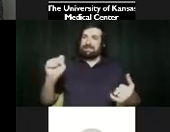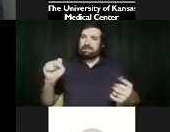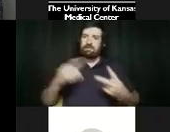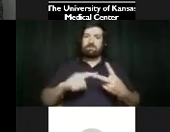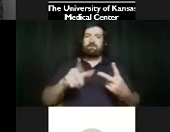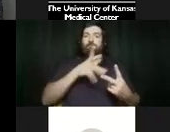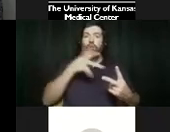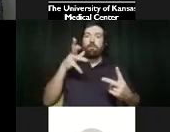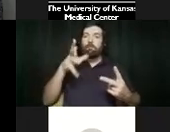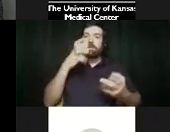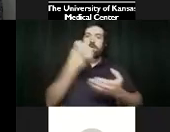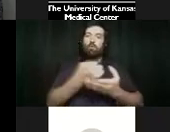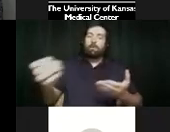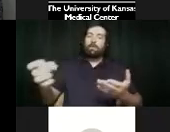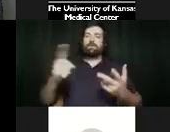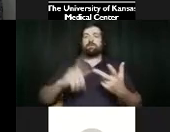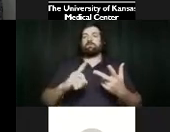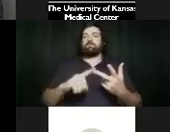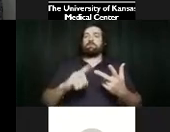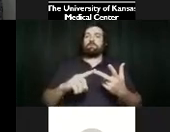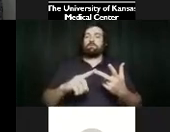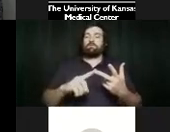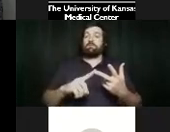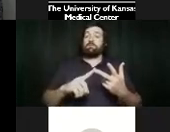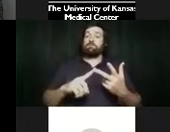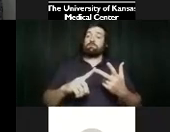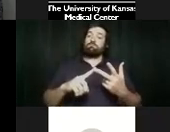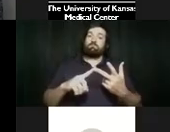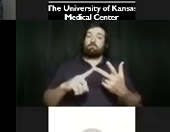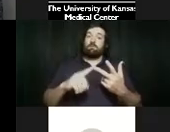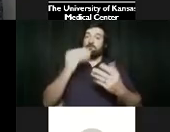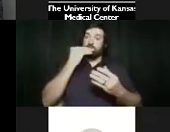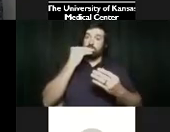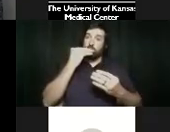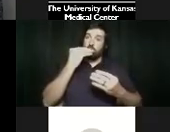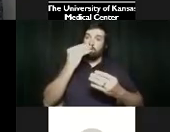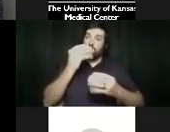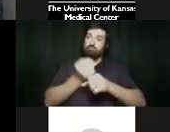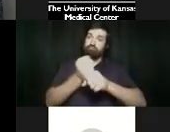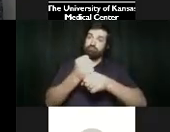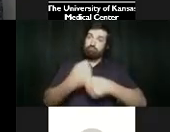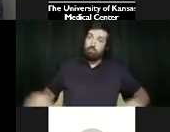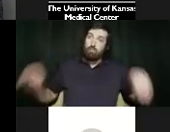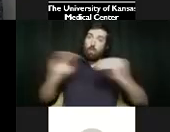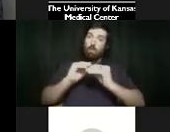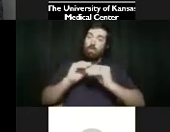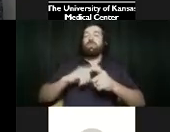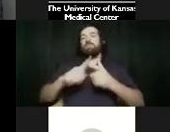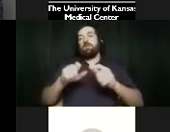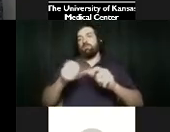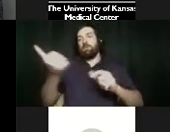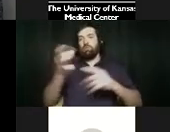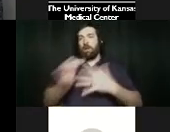techniques. And then as food production increases, then there's more capacity to diversify, to go